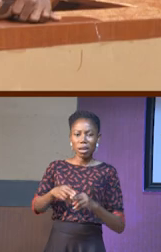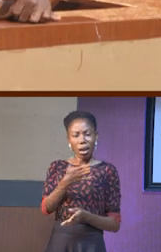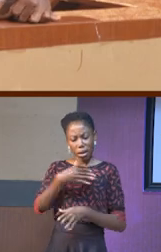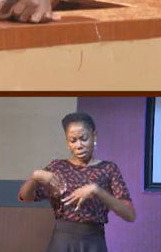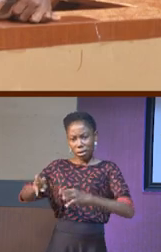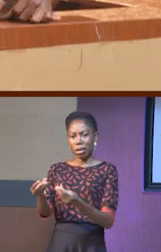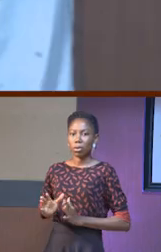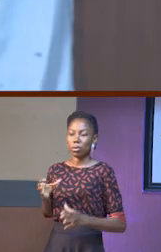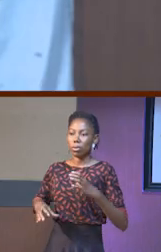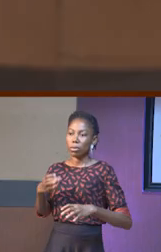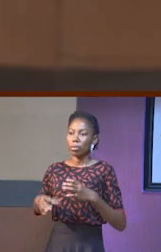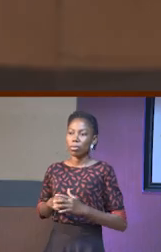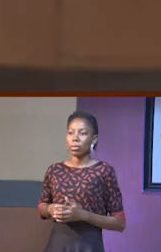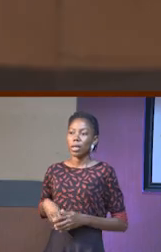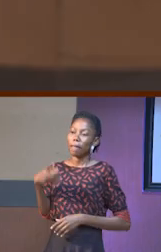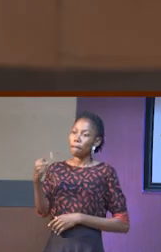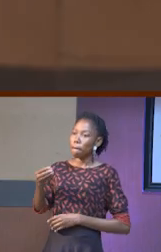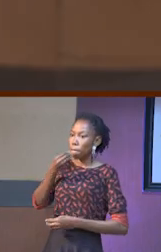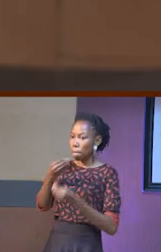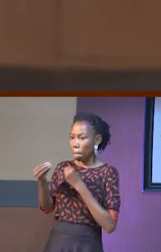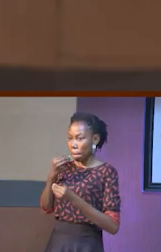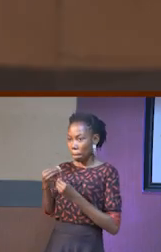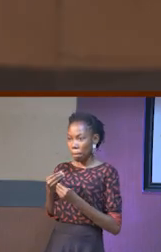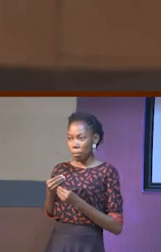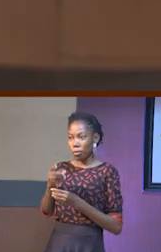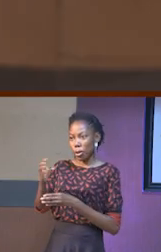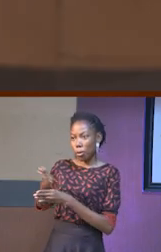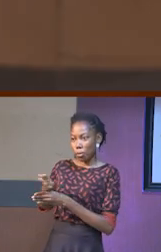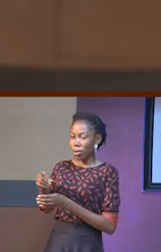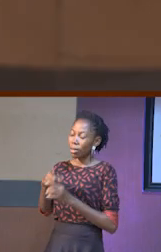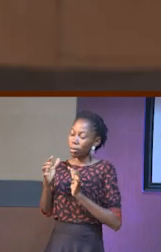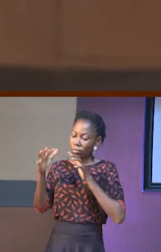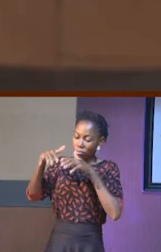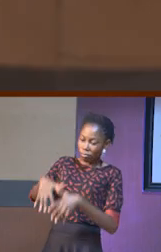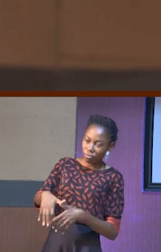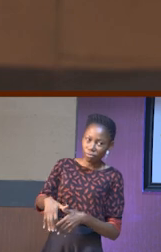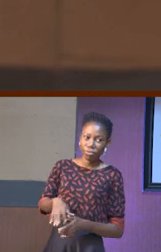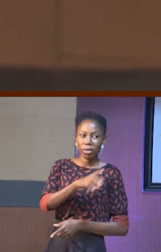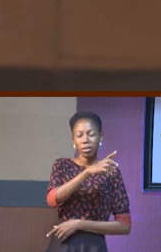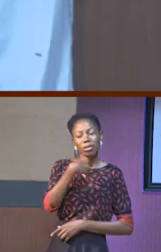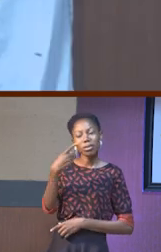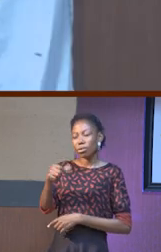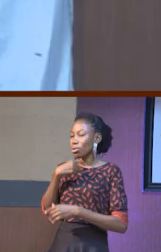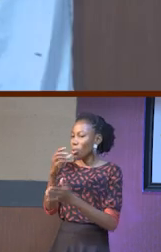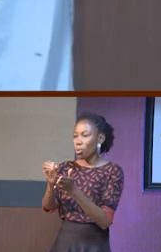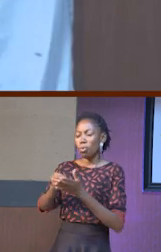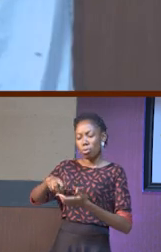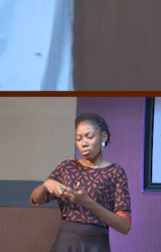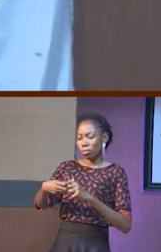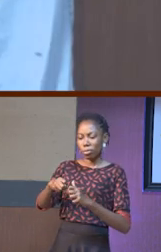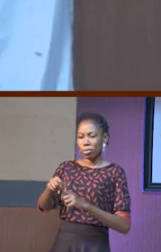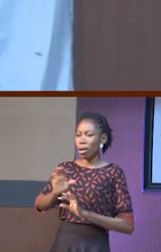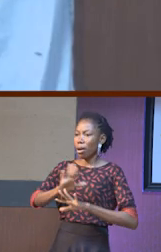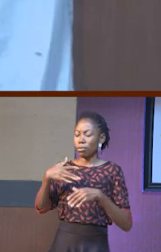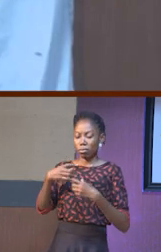sell it to another person. The food business I invested in crashed too. So that was the problem. That's not our own problem. That has nothing